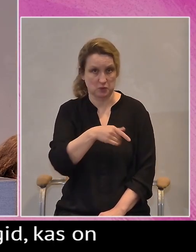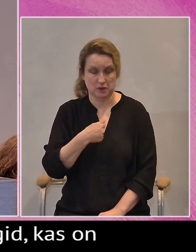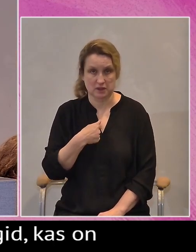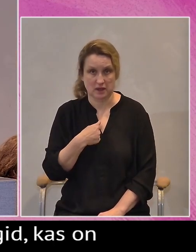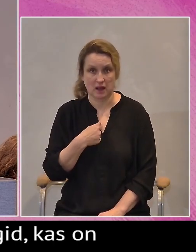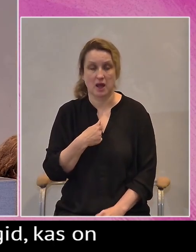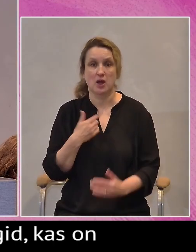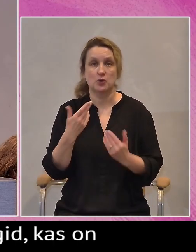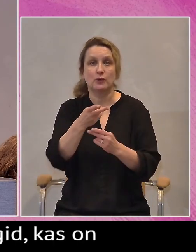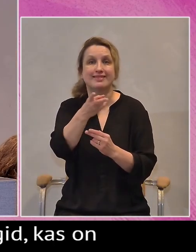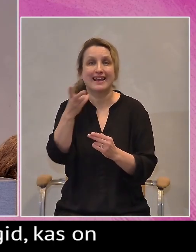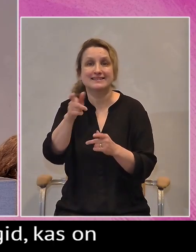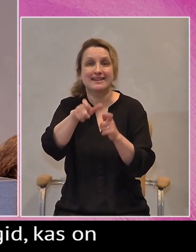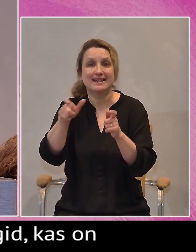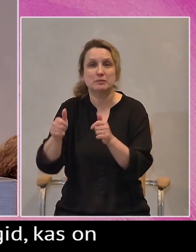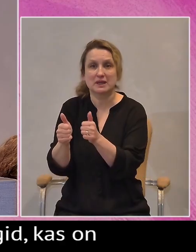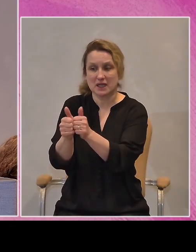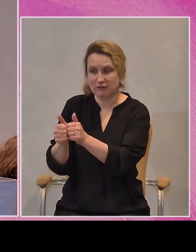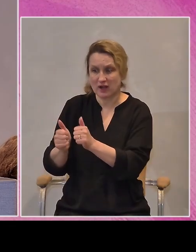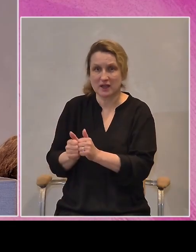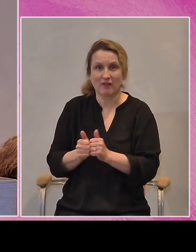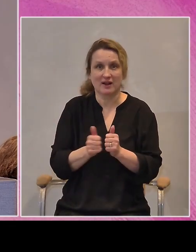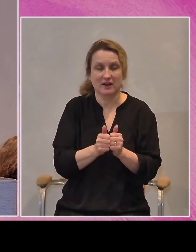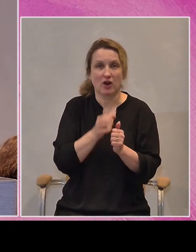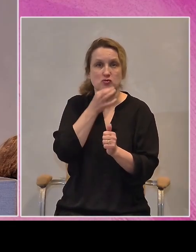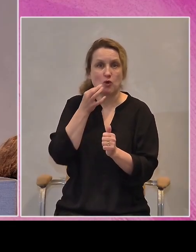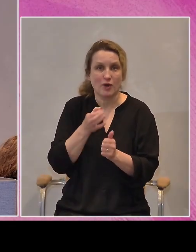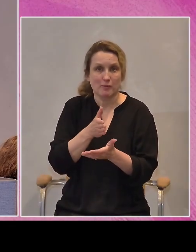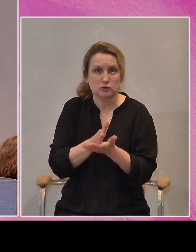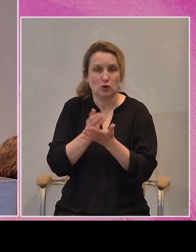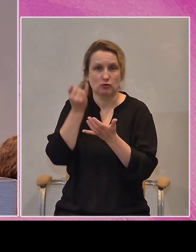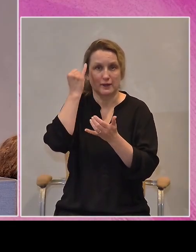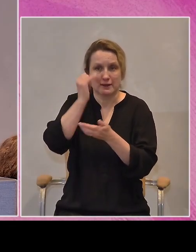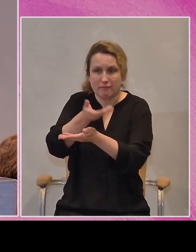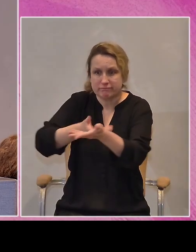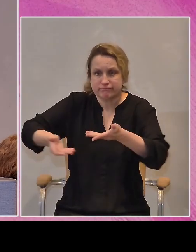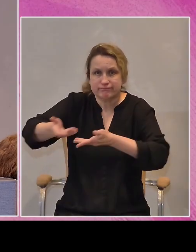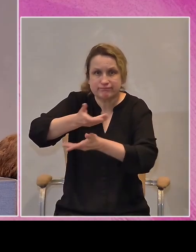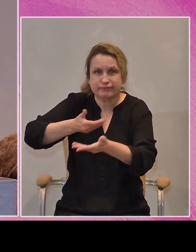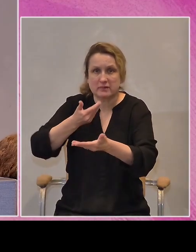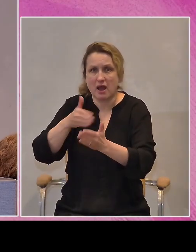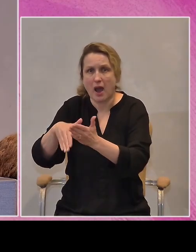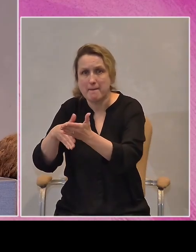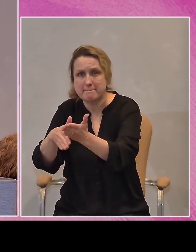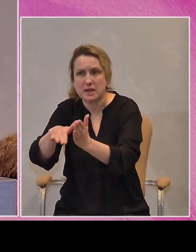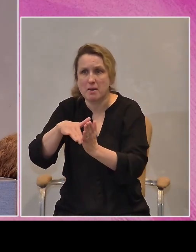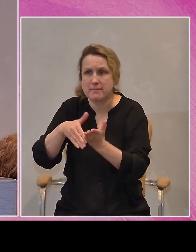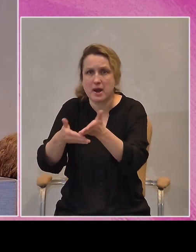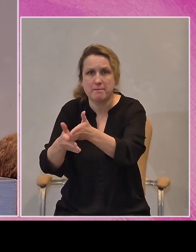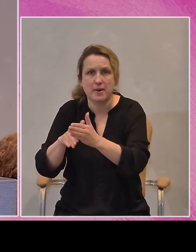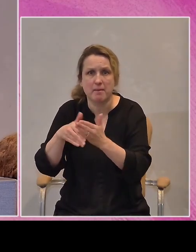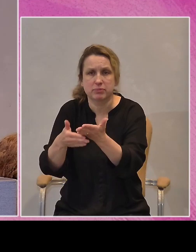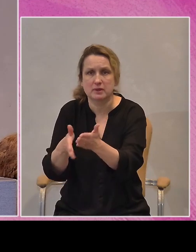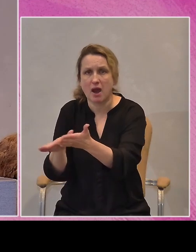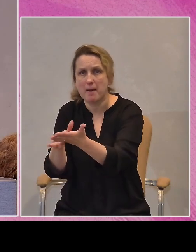I felt completely alone. I didn't have anybody else. But now people have other people who have